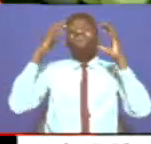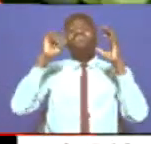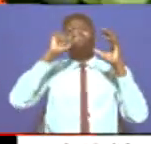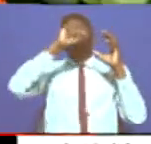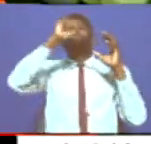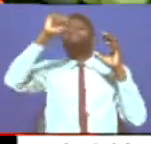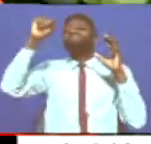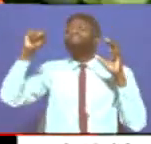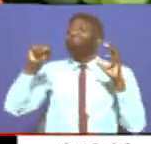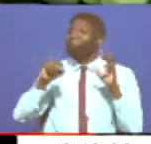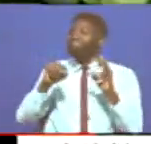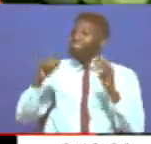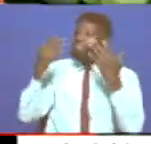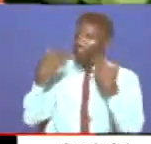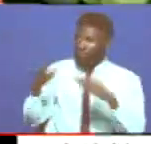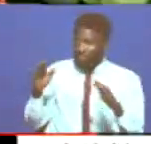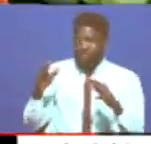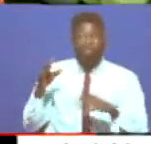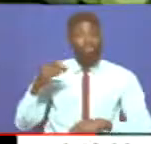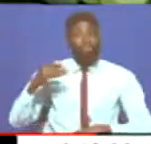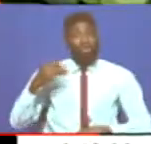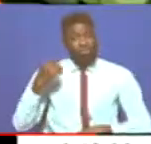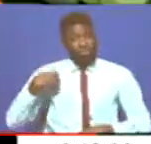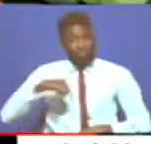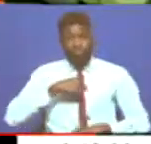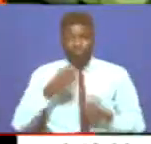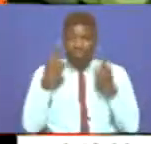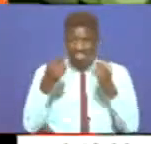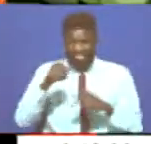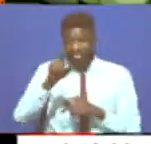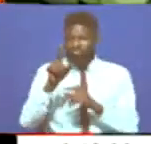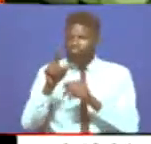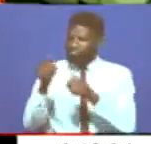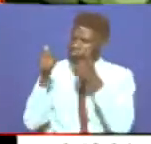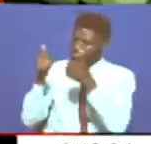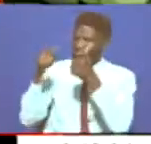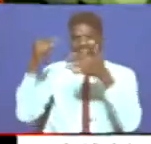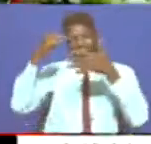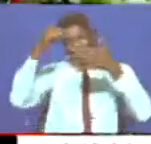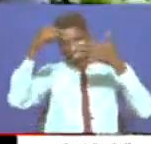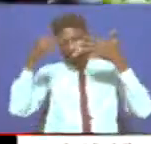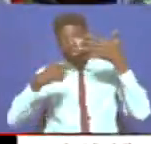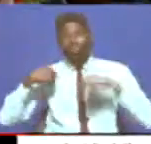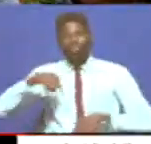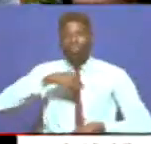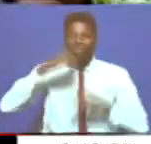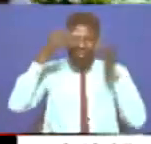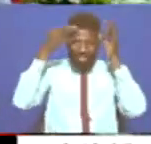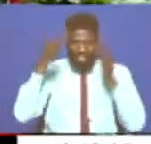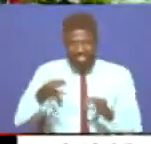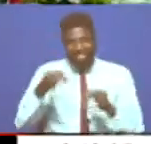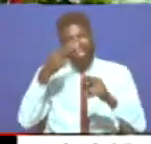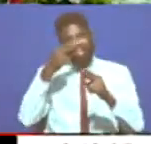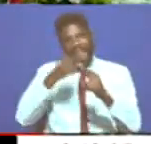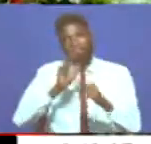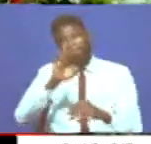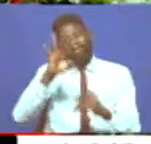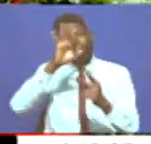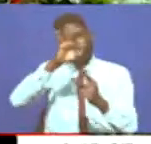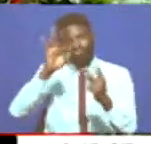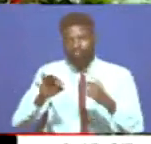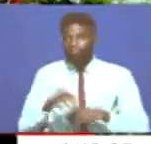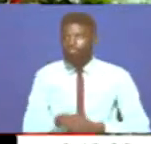and you have excelled in these areas, and we have decided to nominate you. She joined medicine when we were